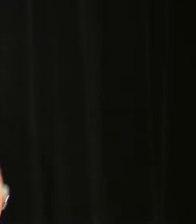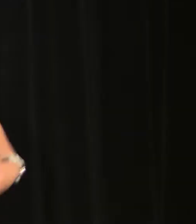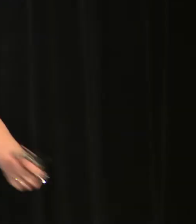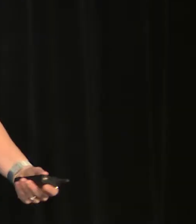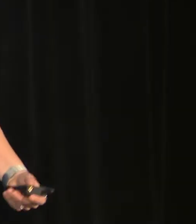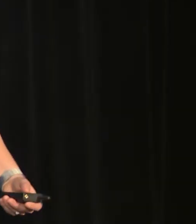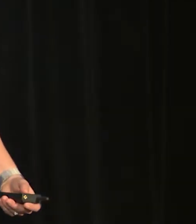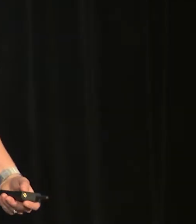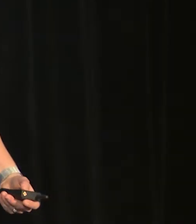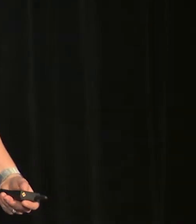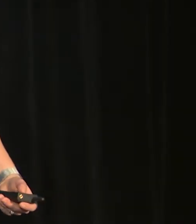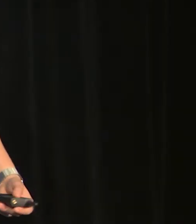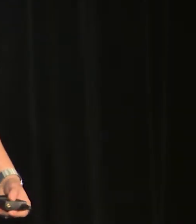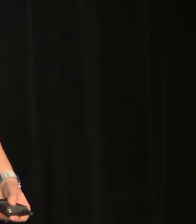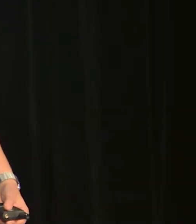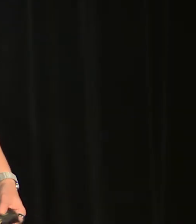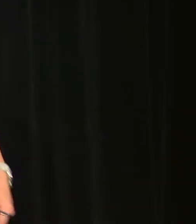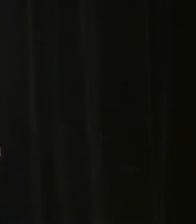a fun